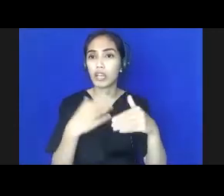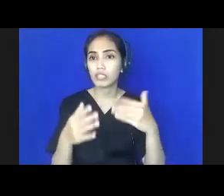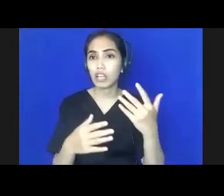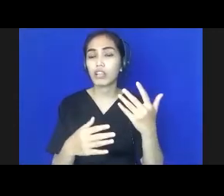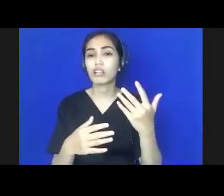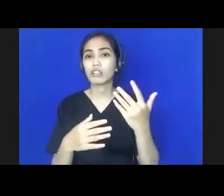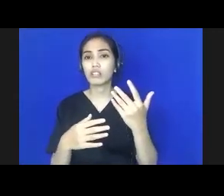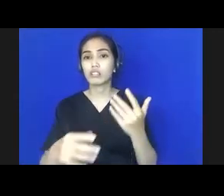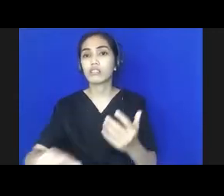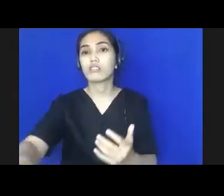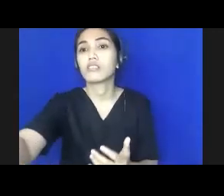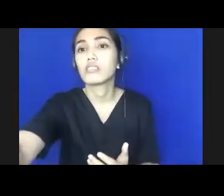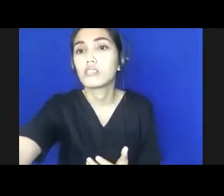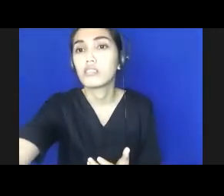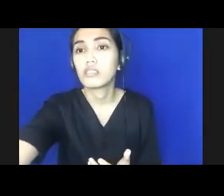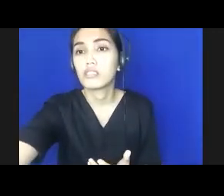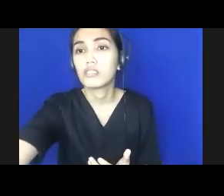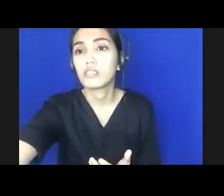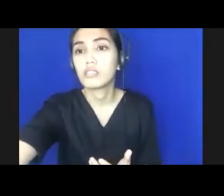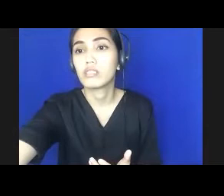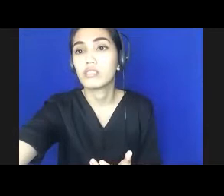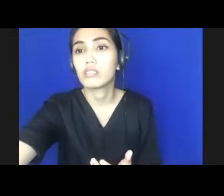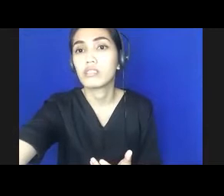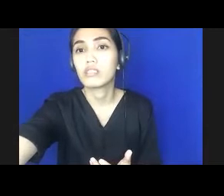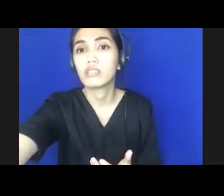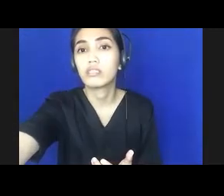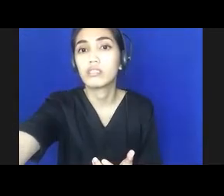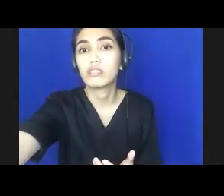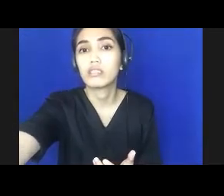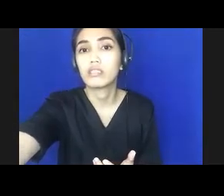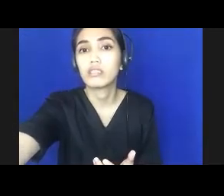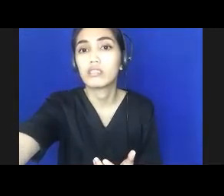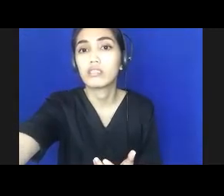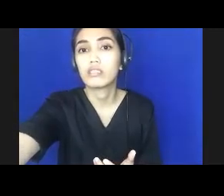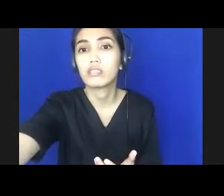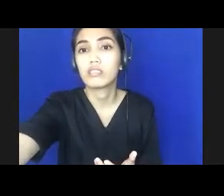found the tablets in the bin. Next slide, please.